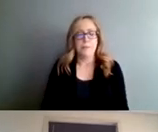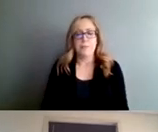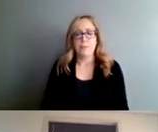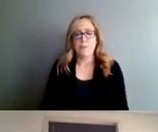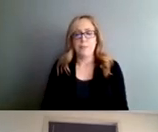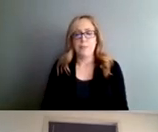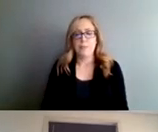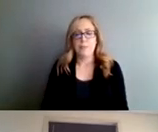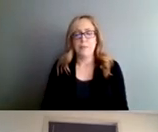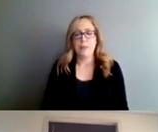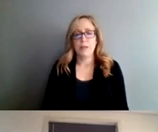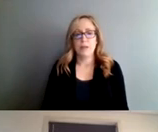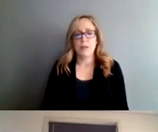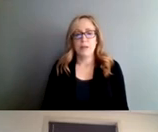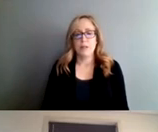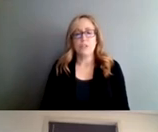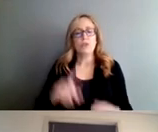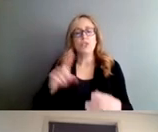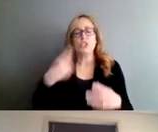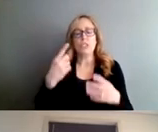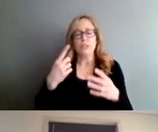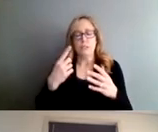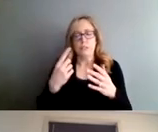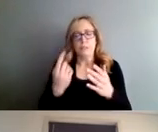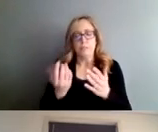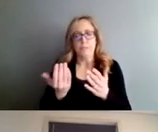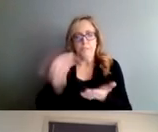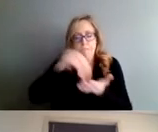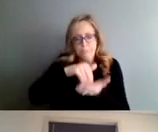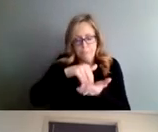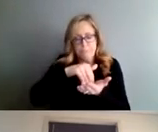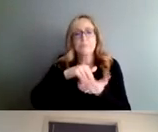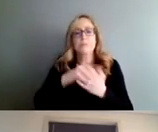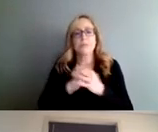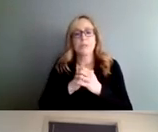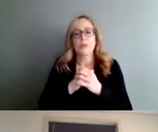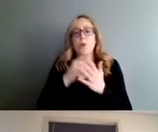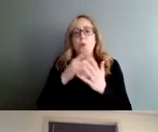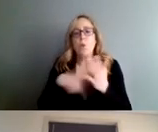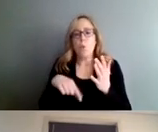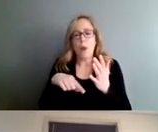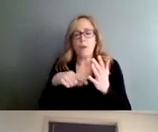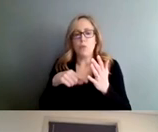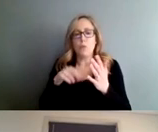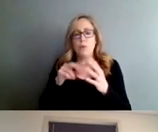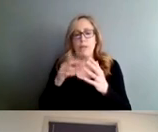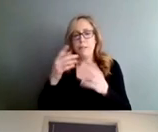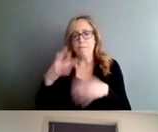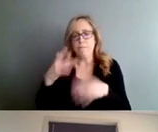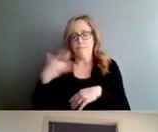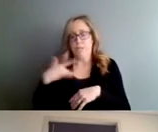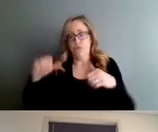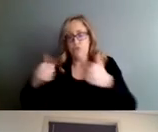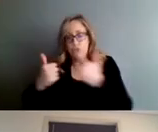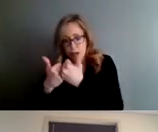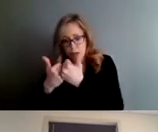So just as a recap of what we're looking at as far as challenges for our